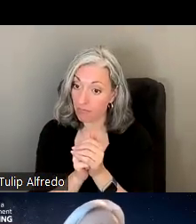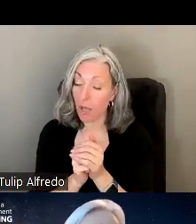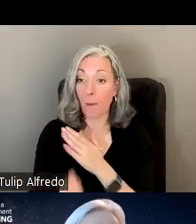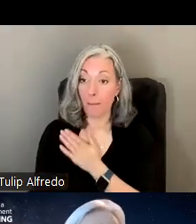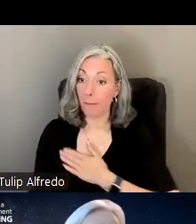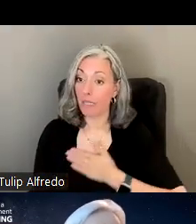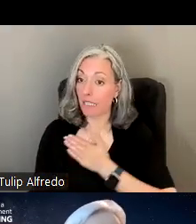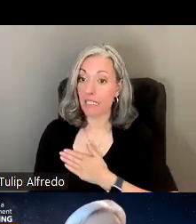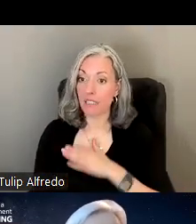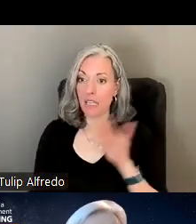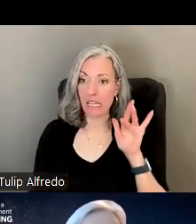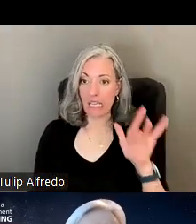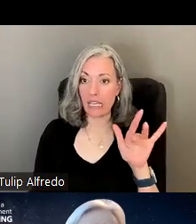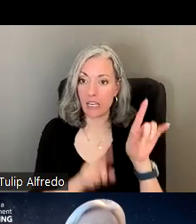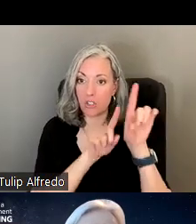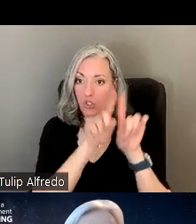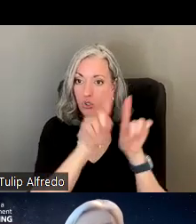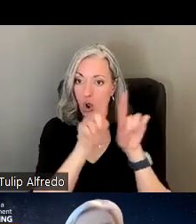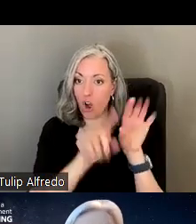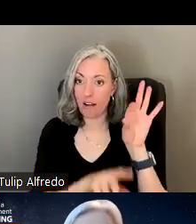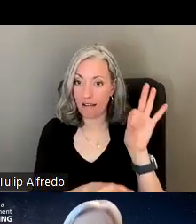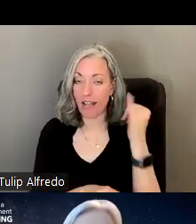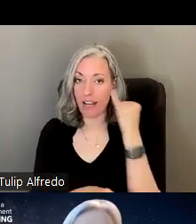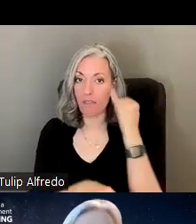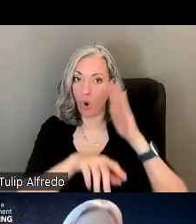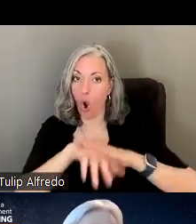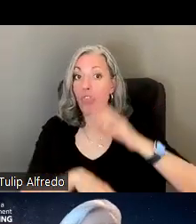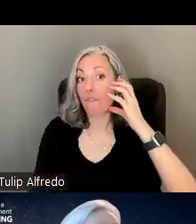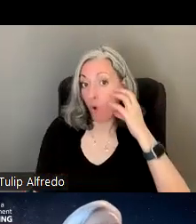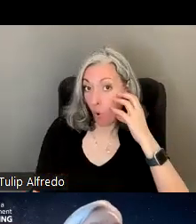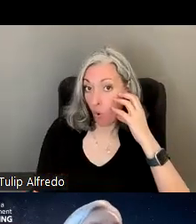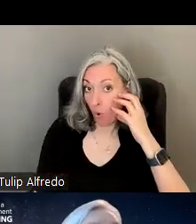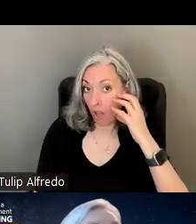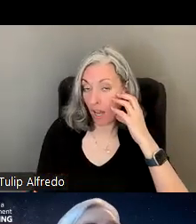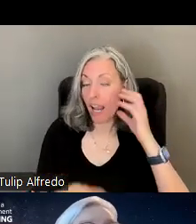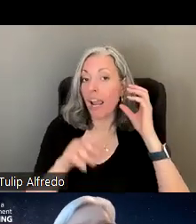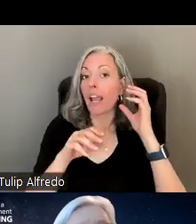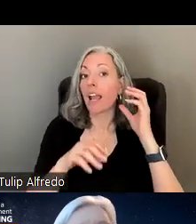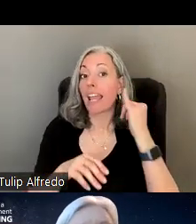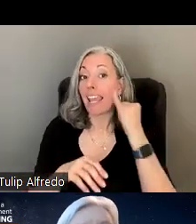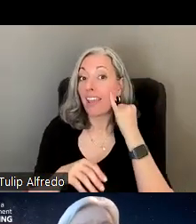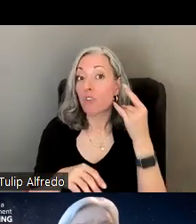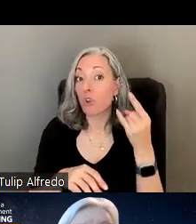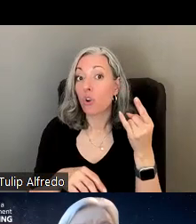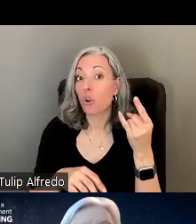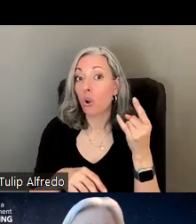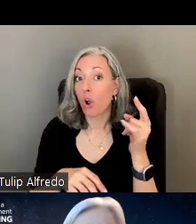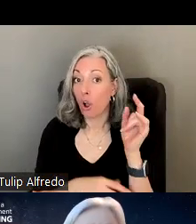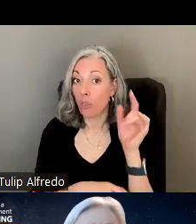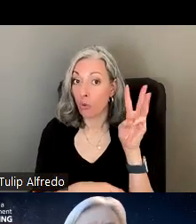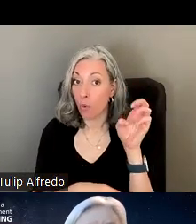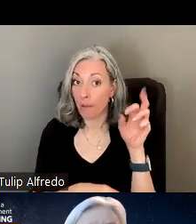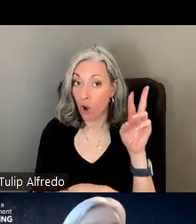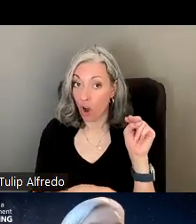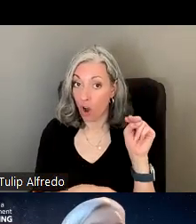please press *9 if you're attending by phone, and that will raise your hand. If you're attending by the webinar function, please